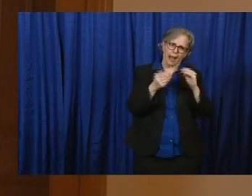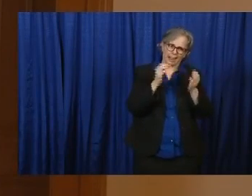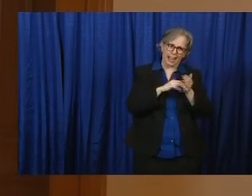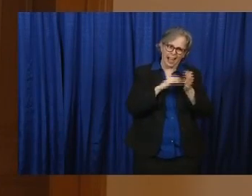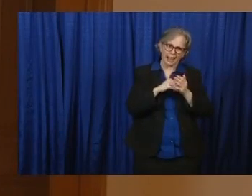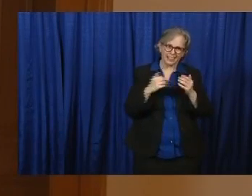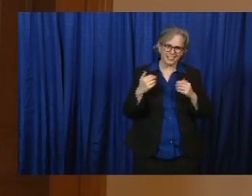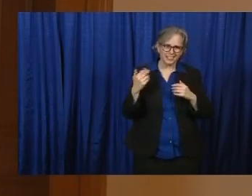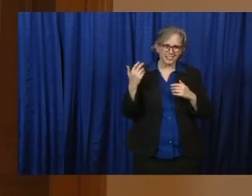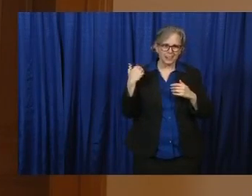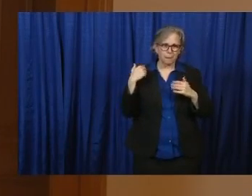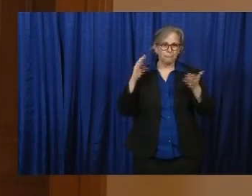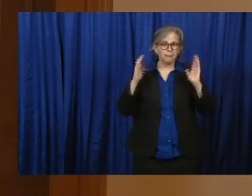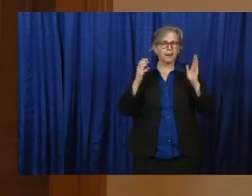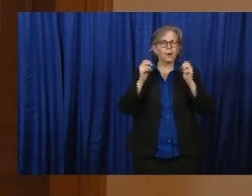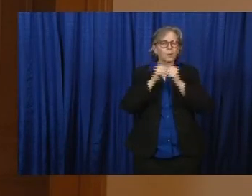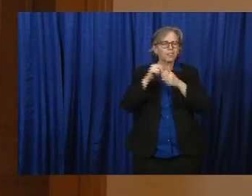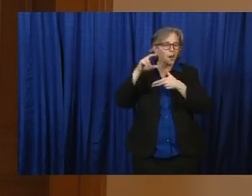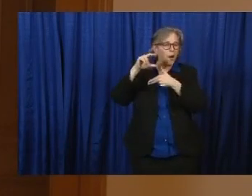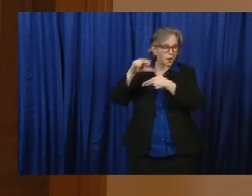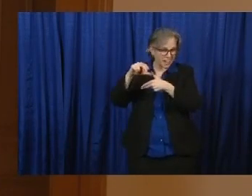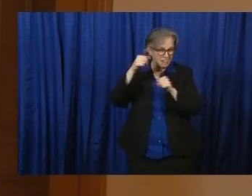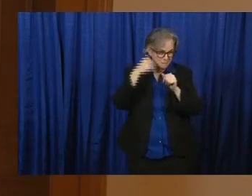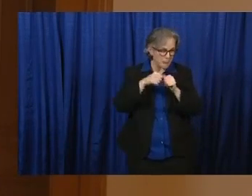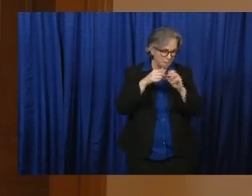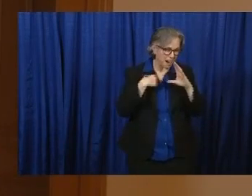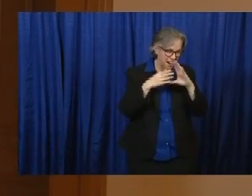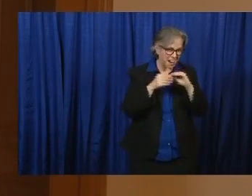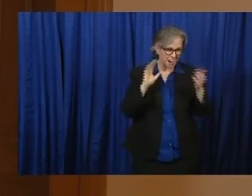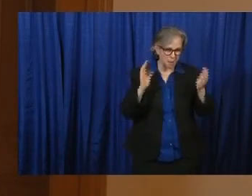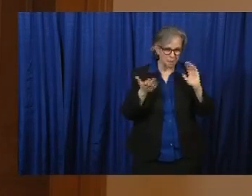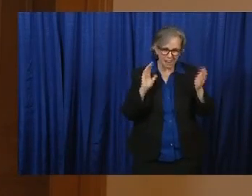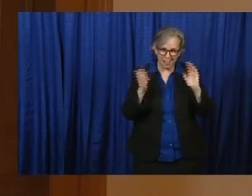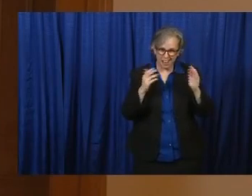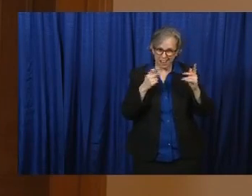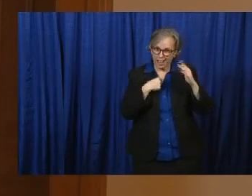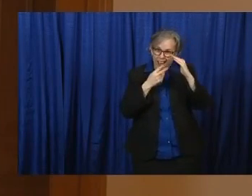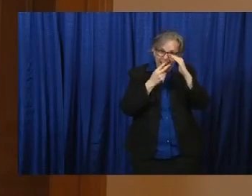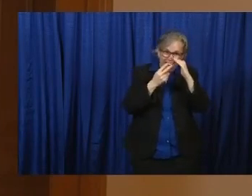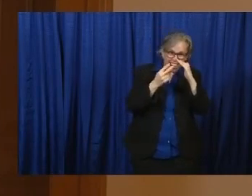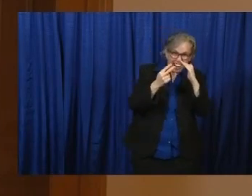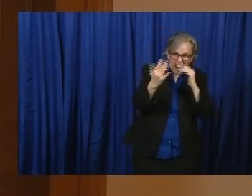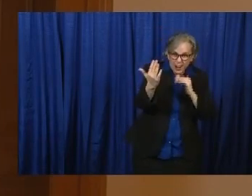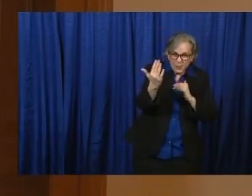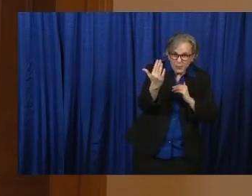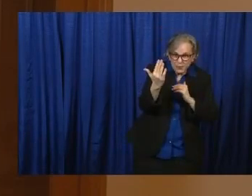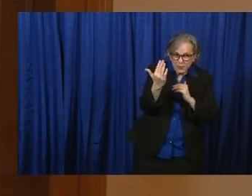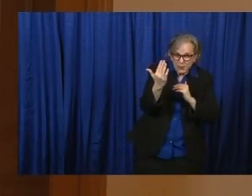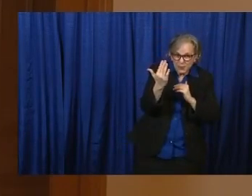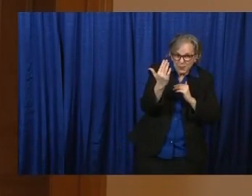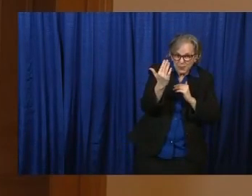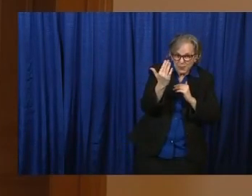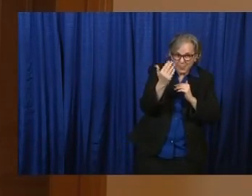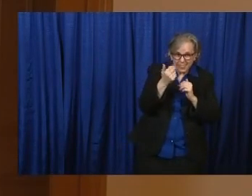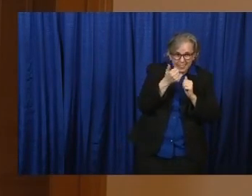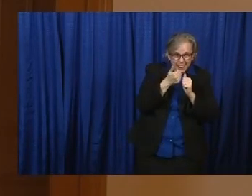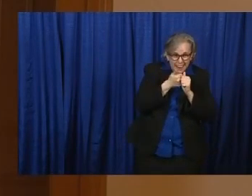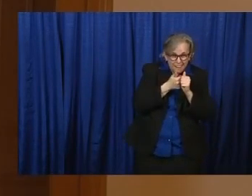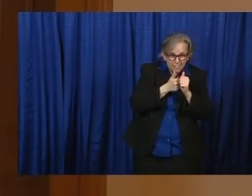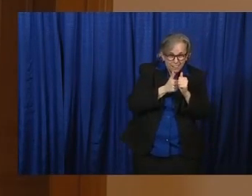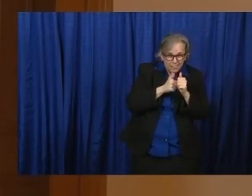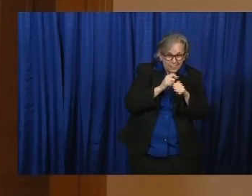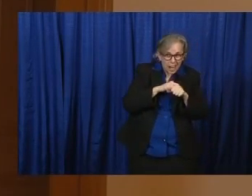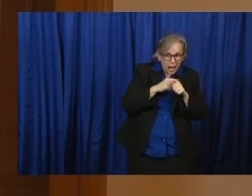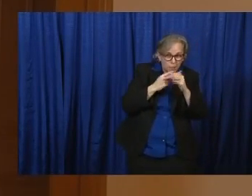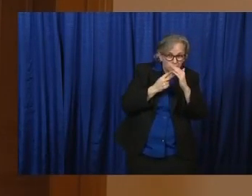modeling. Our forecast, our weather station gets a little better each time. The more we